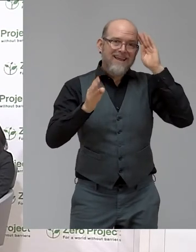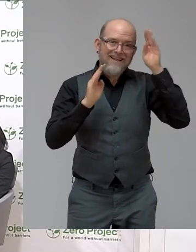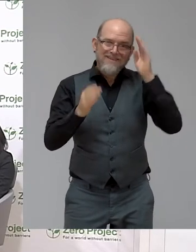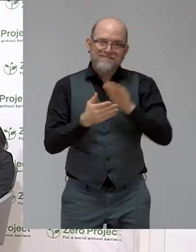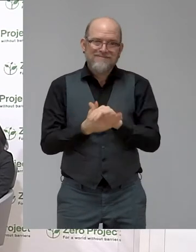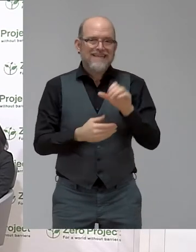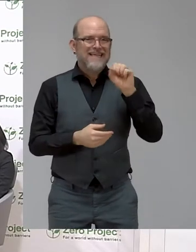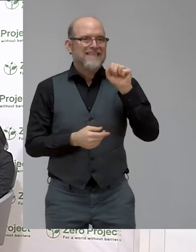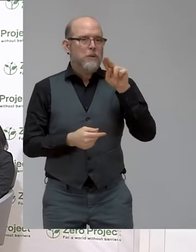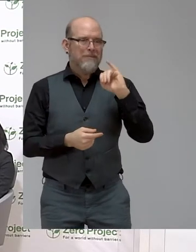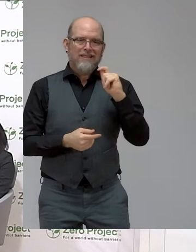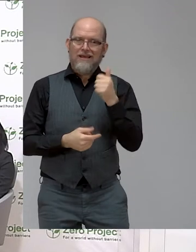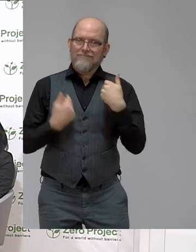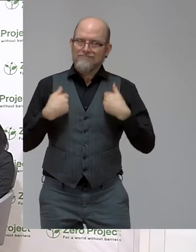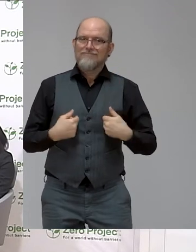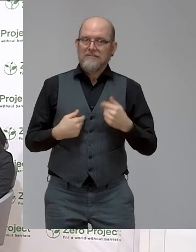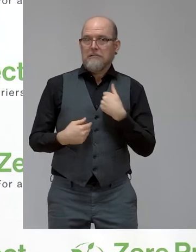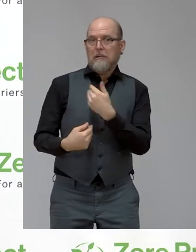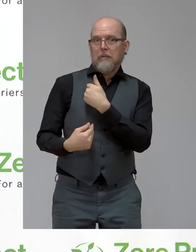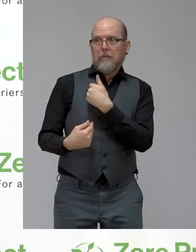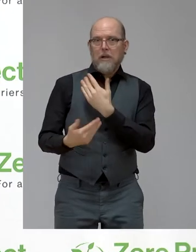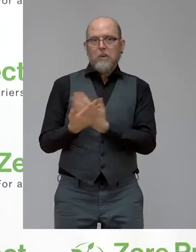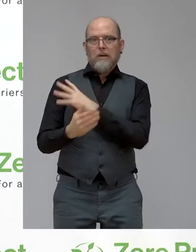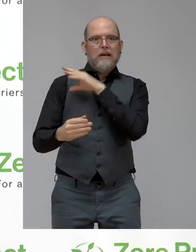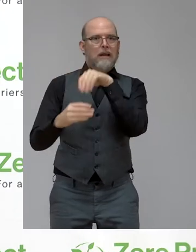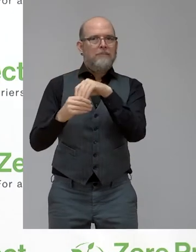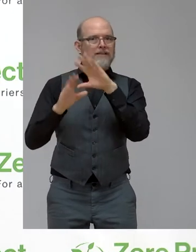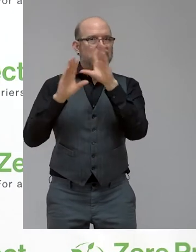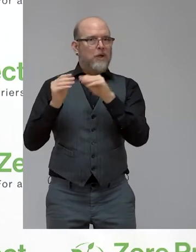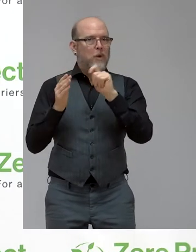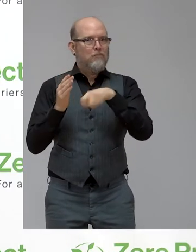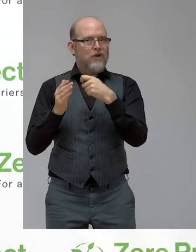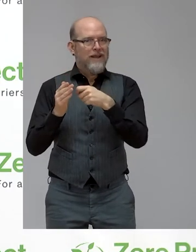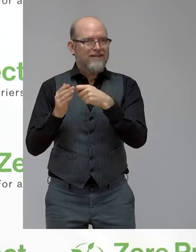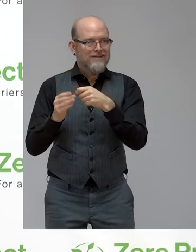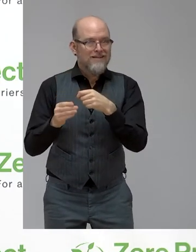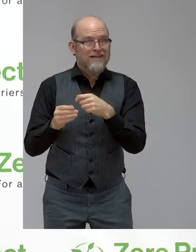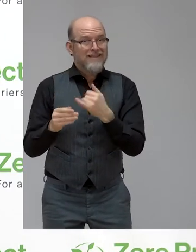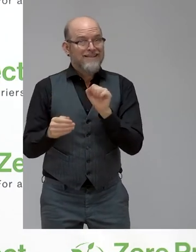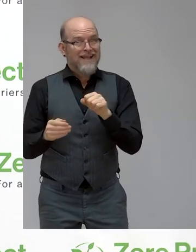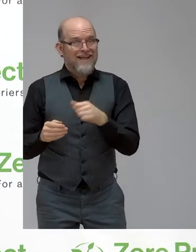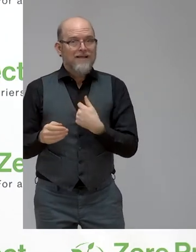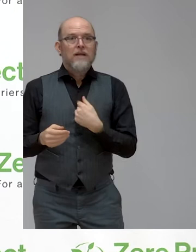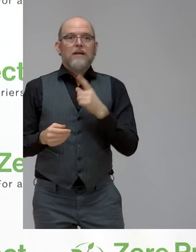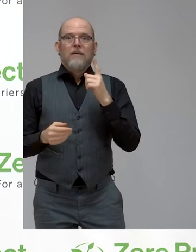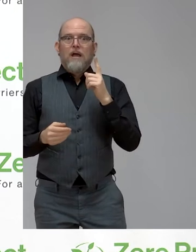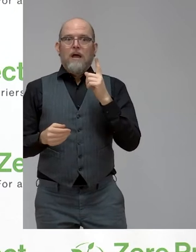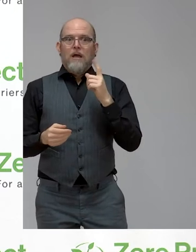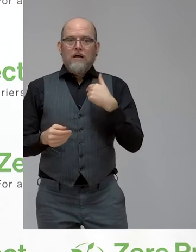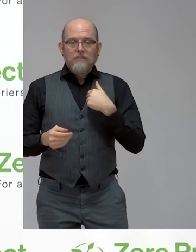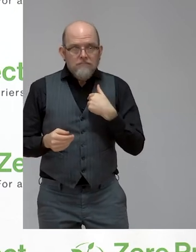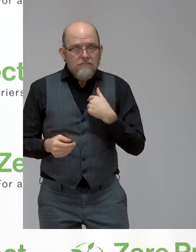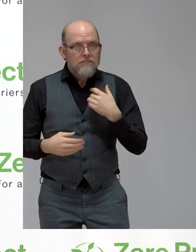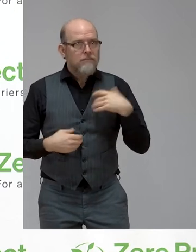recently joined the Zero Project and the Impact Transfer community, I have been absolutely taken by the